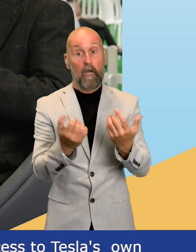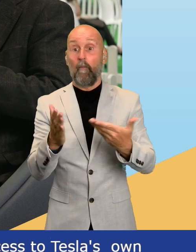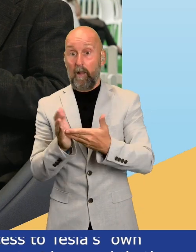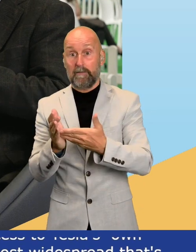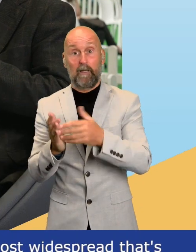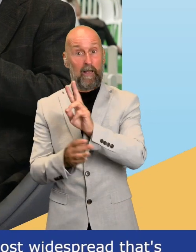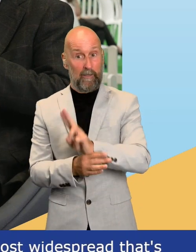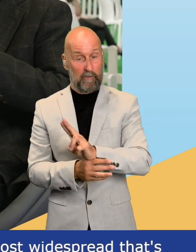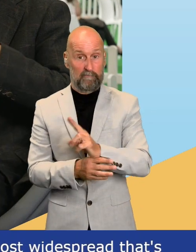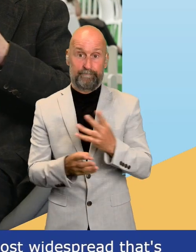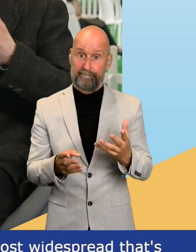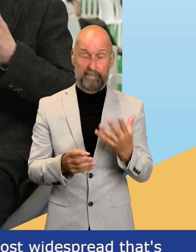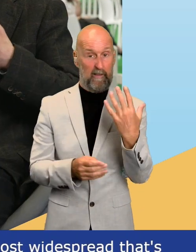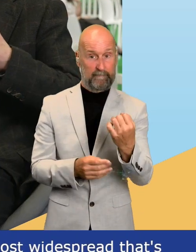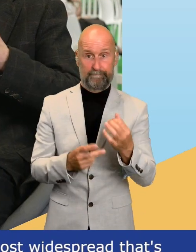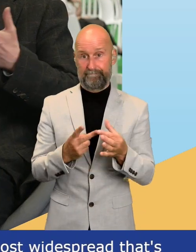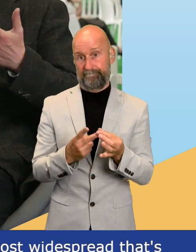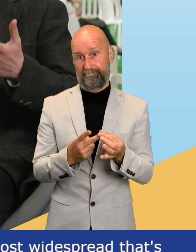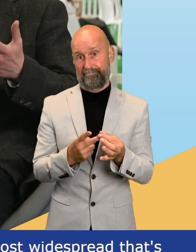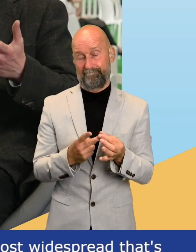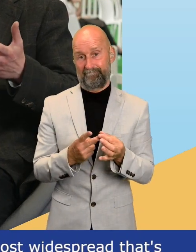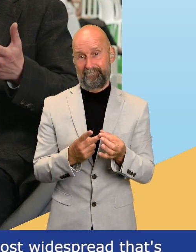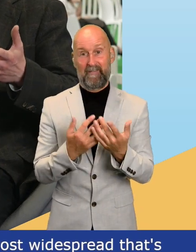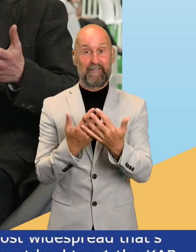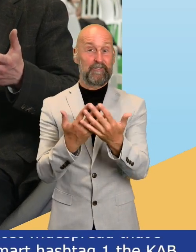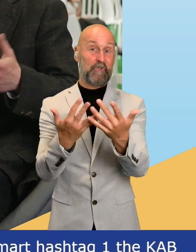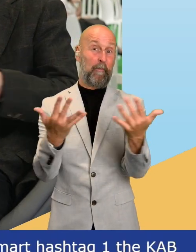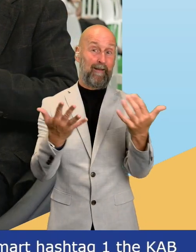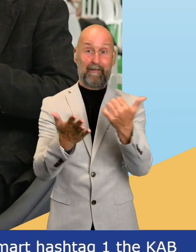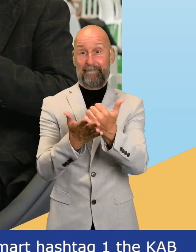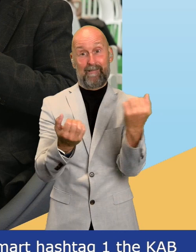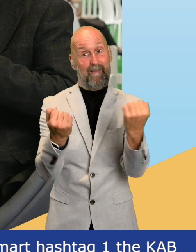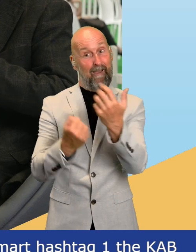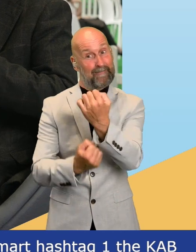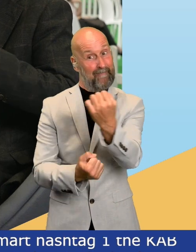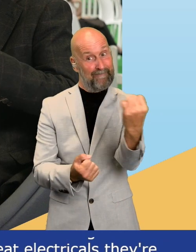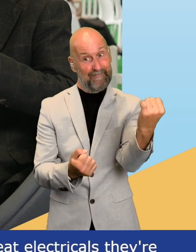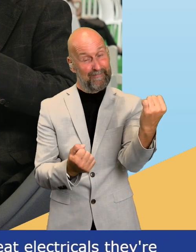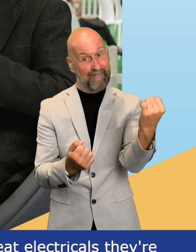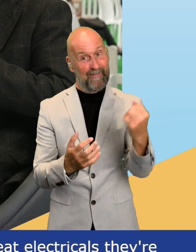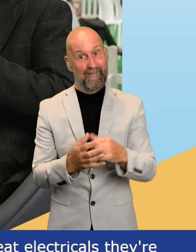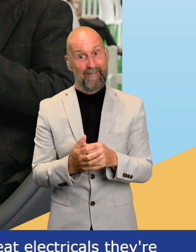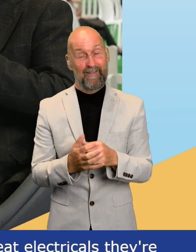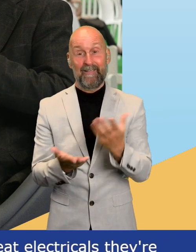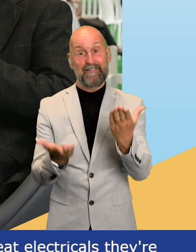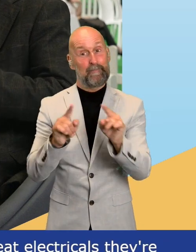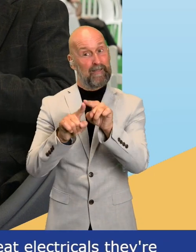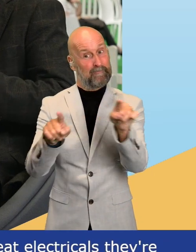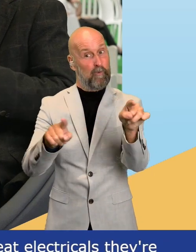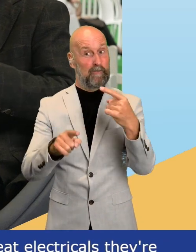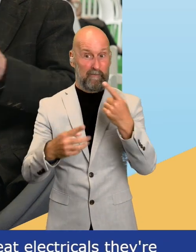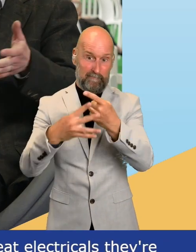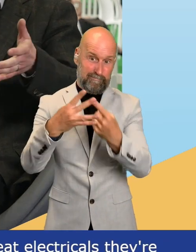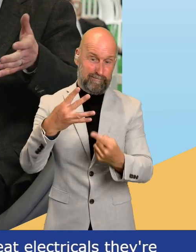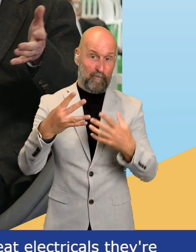to go beyond that, well, say there are so many good cars out there in terms of, but it does say, depends what you're looking